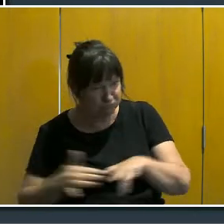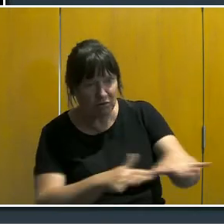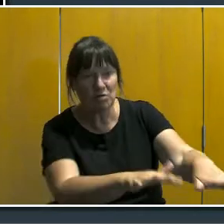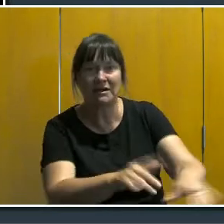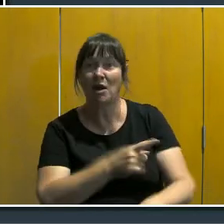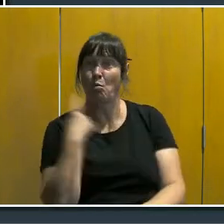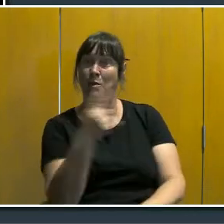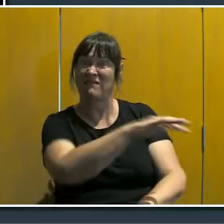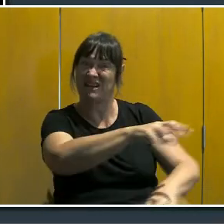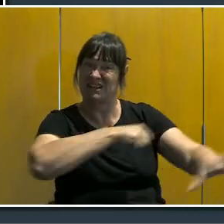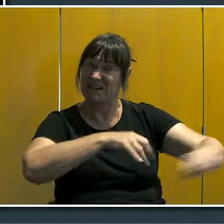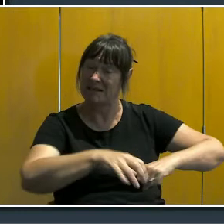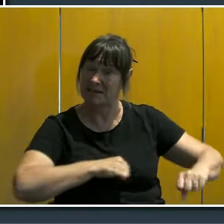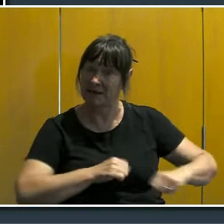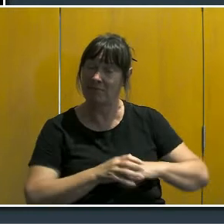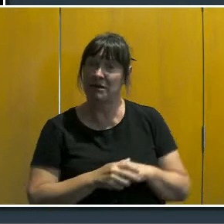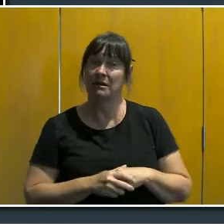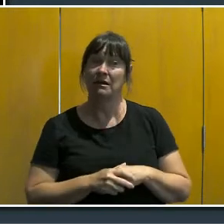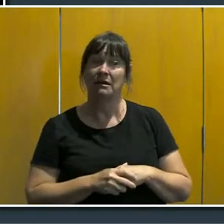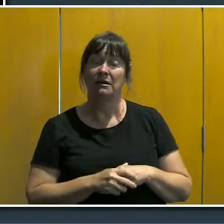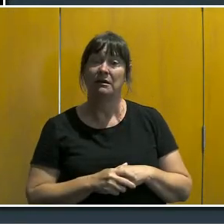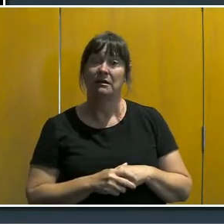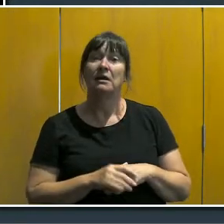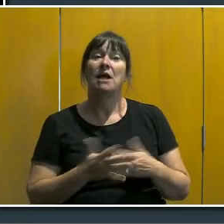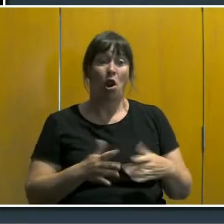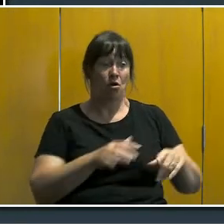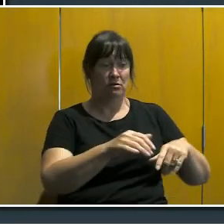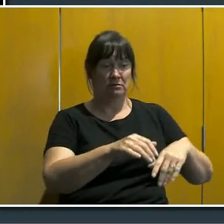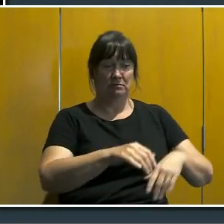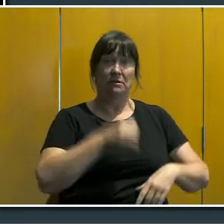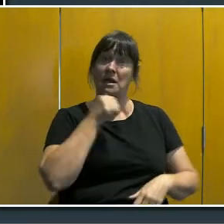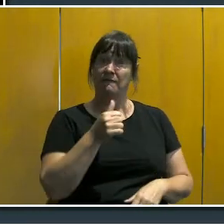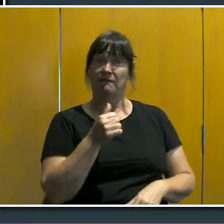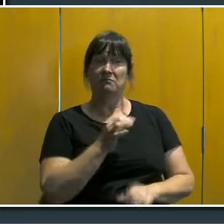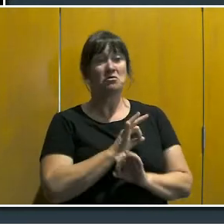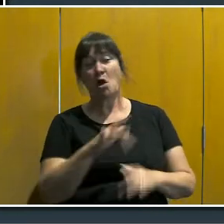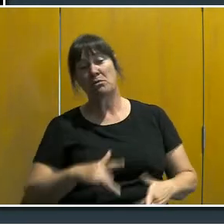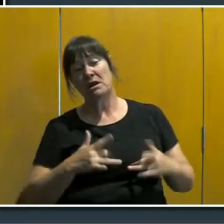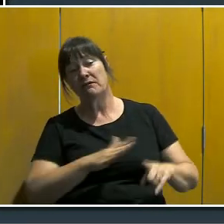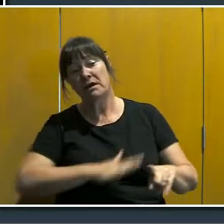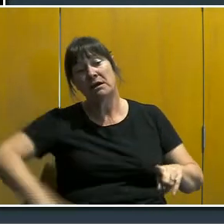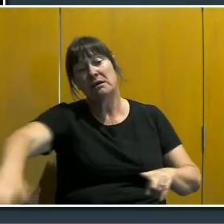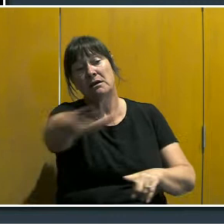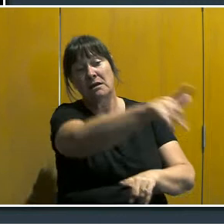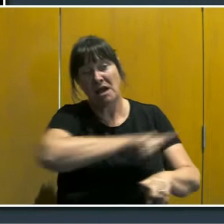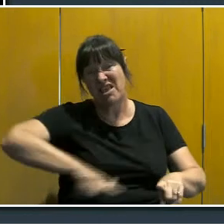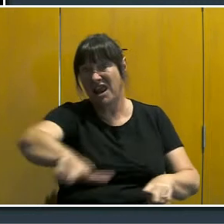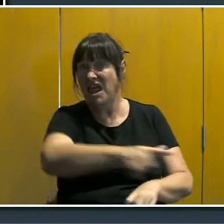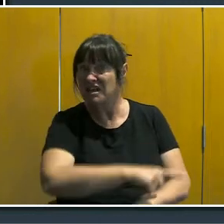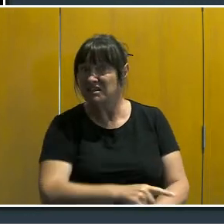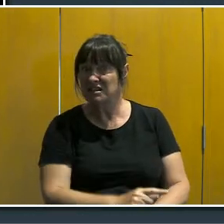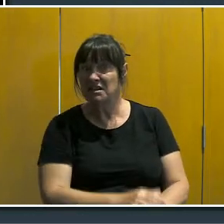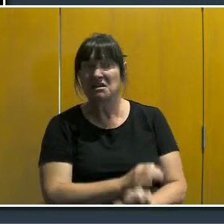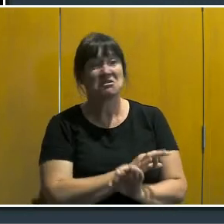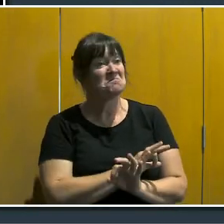Without our input, much of the land around where we live would revert to possum and rabbit-infested gorse and blackberry, with